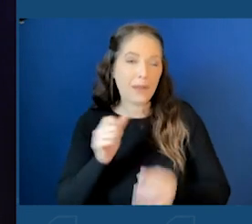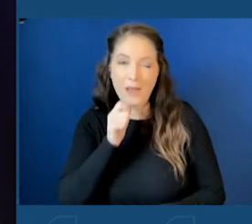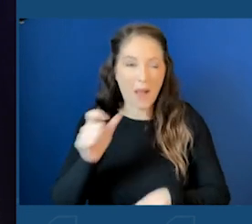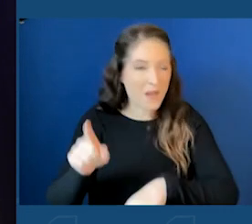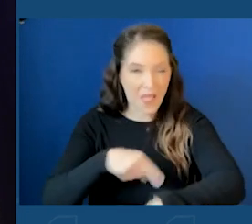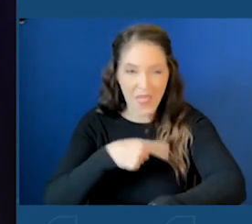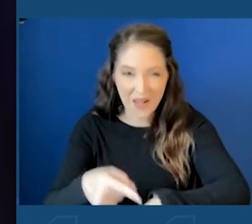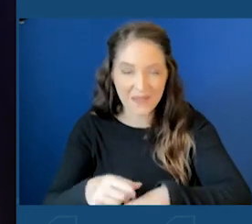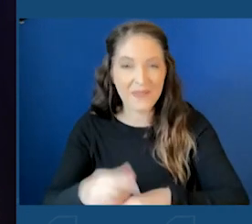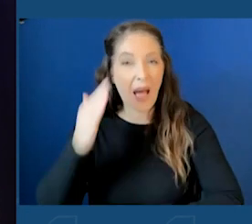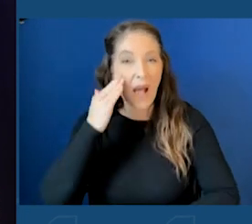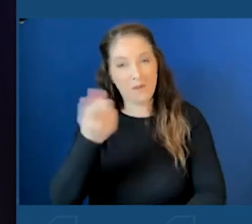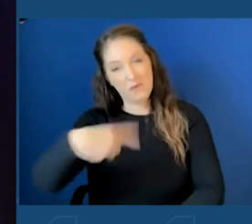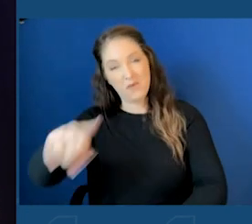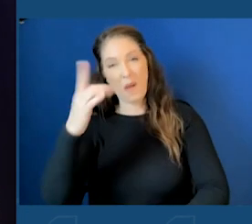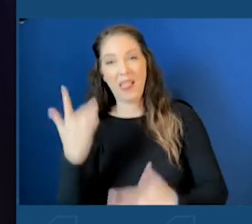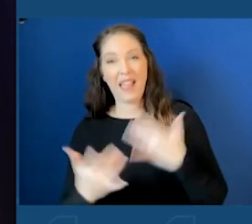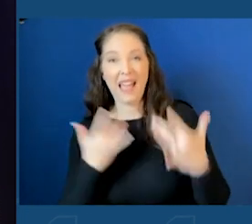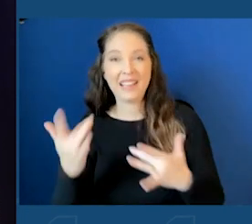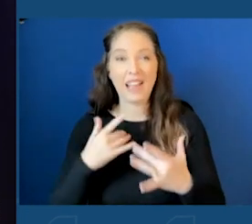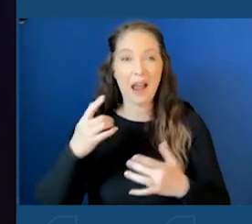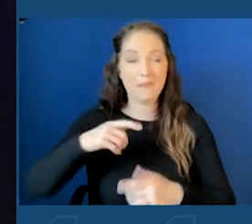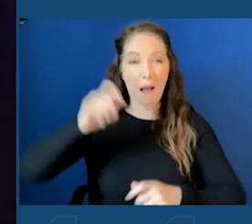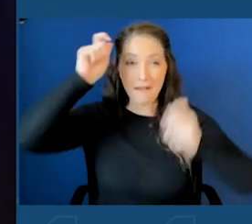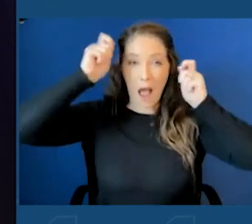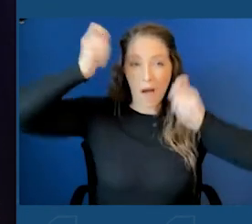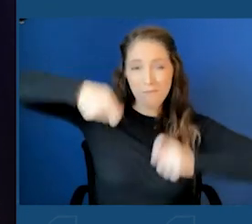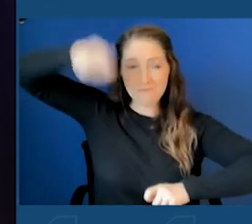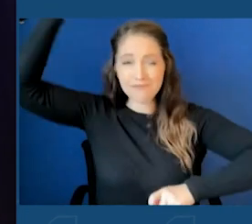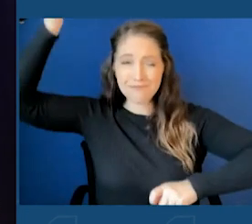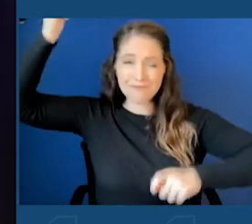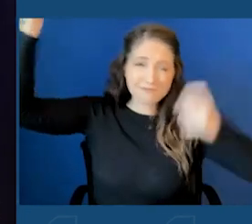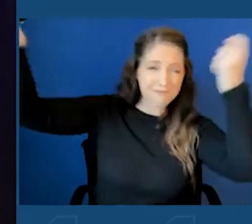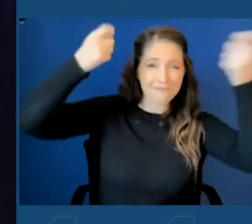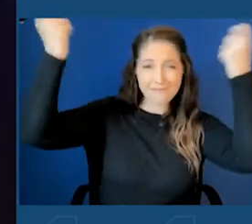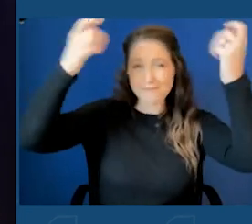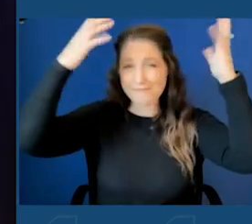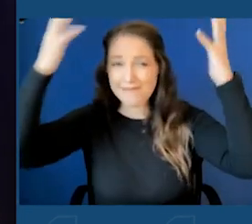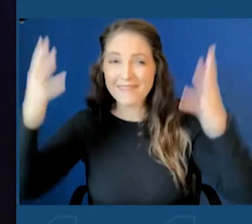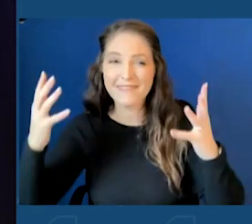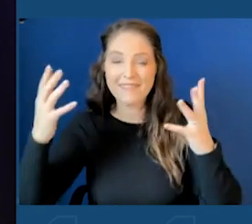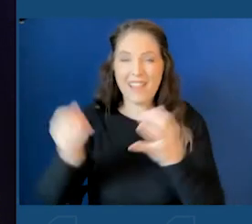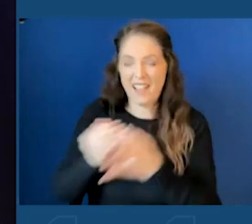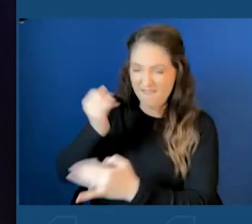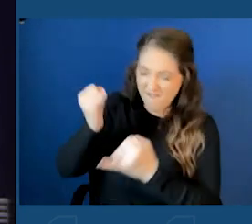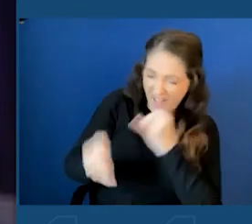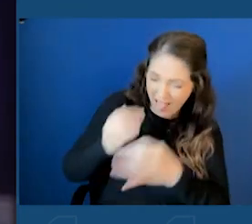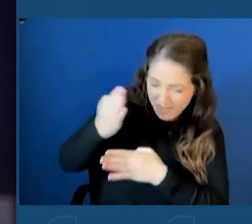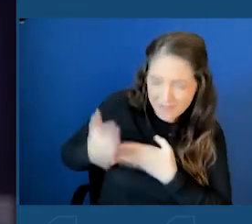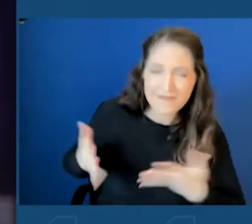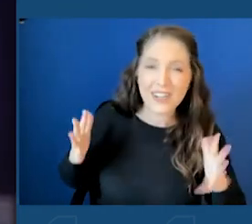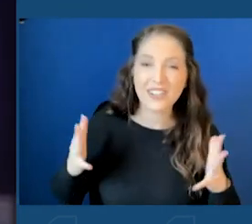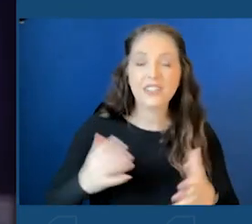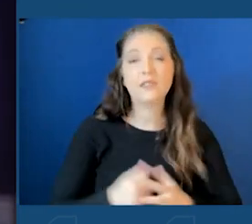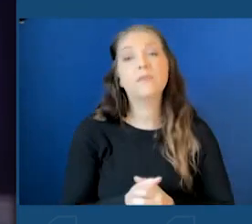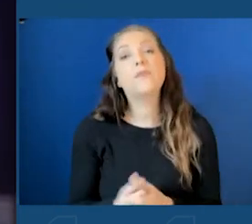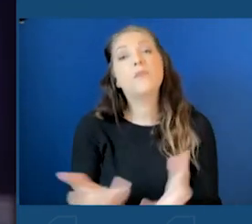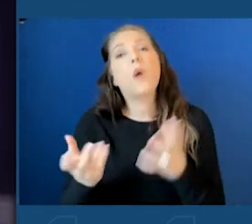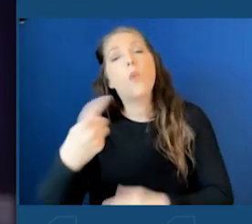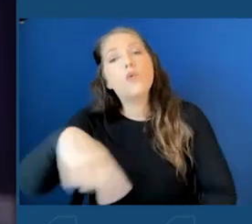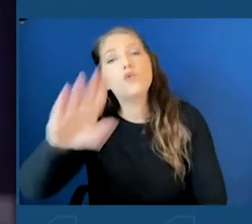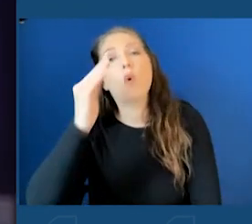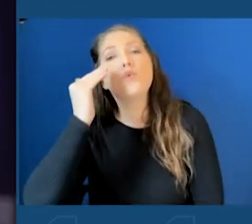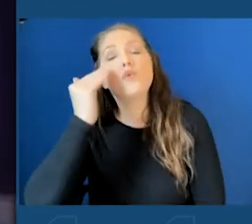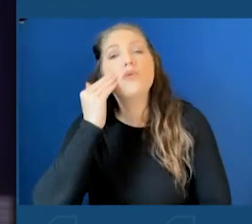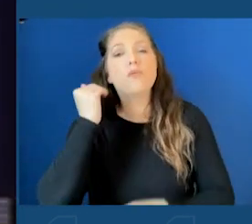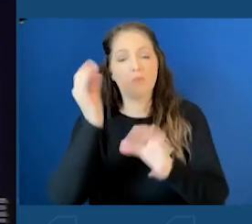excited about tossing the hats in the air, celebrating, and finally being done. But I want you to know the significance of this day,